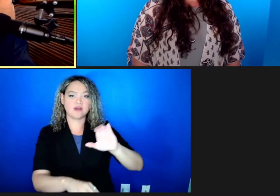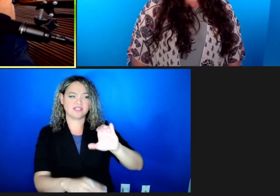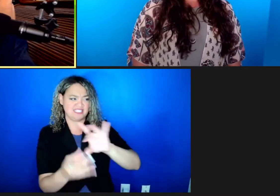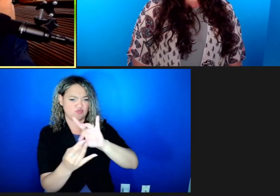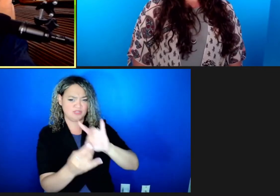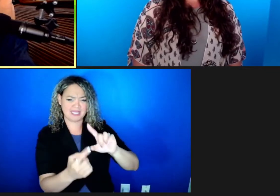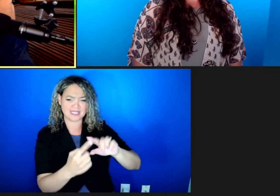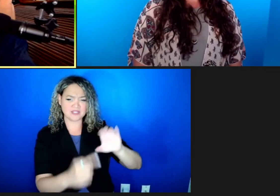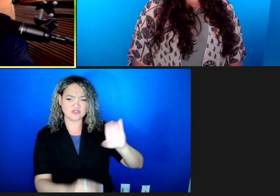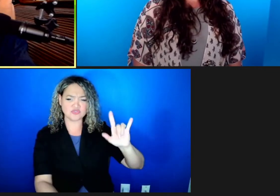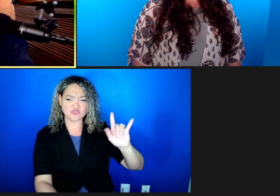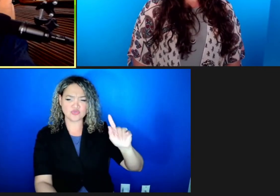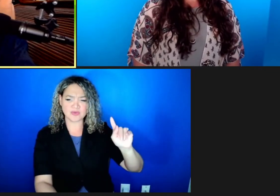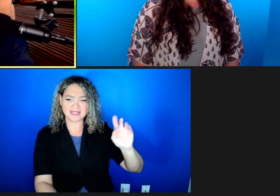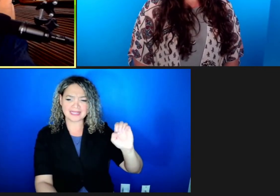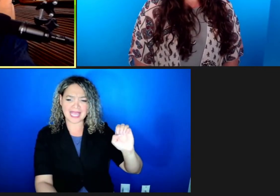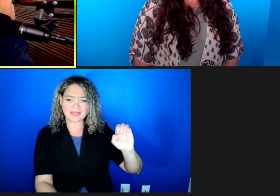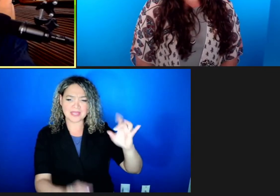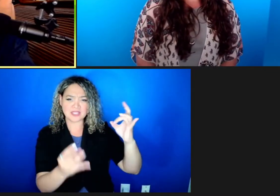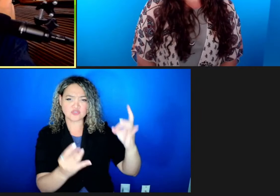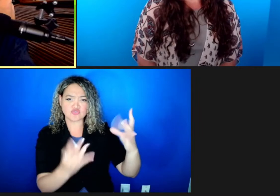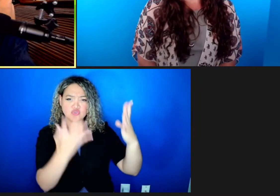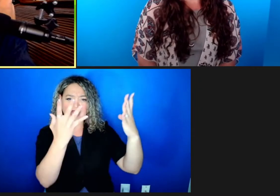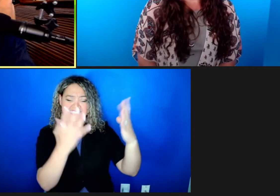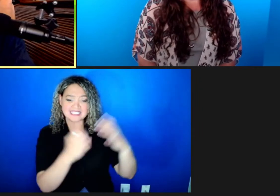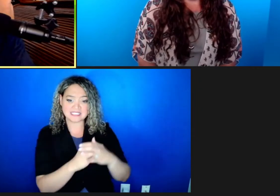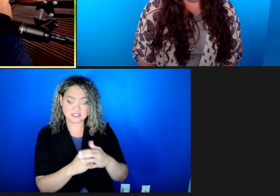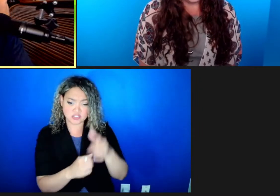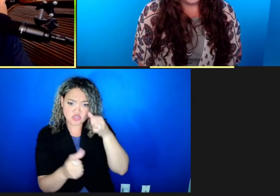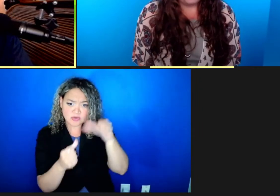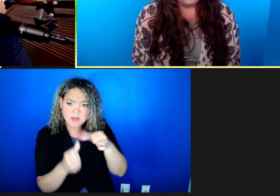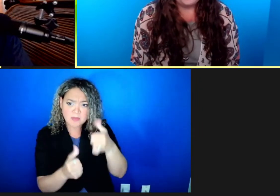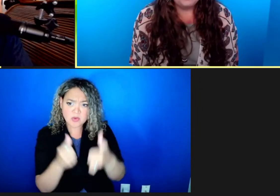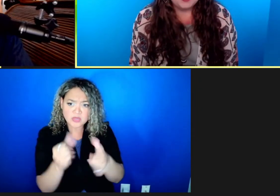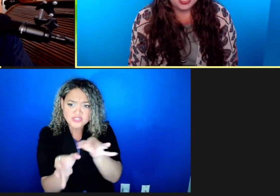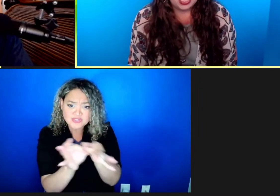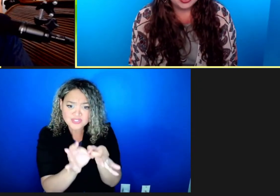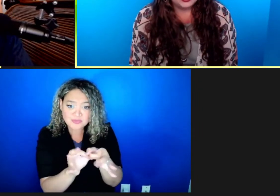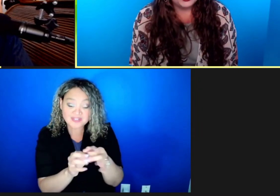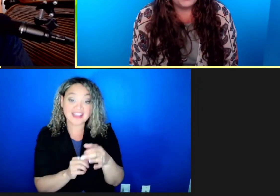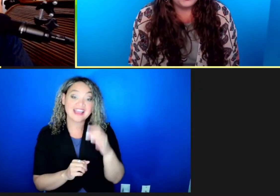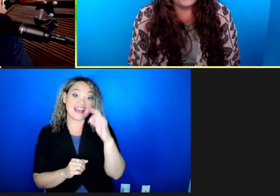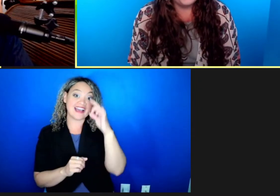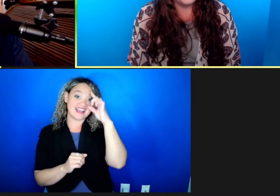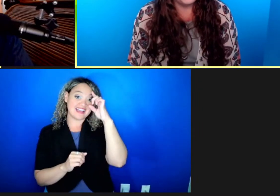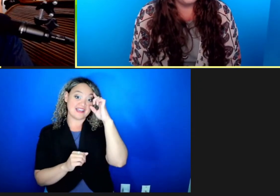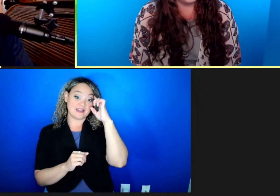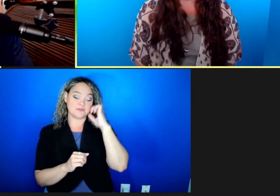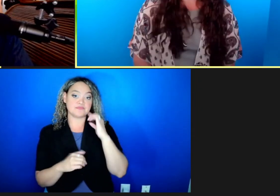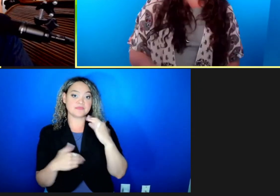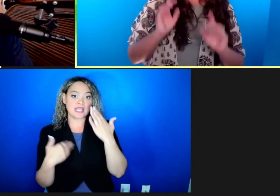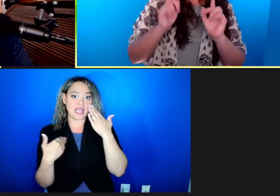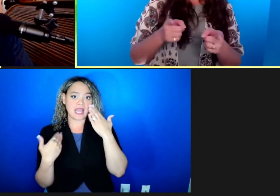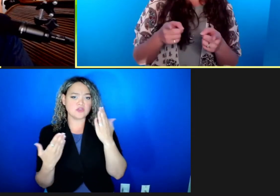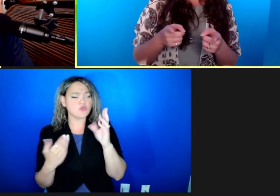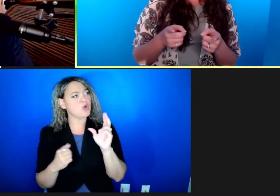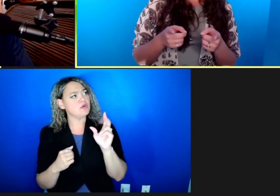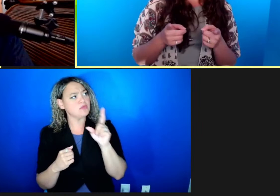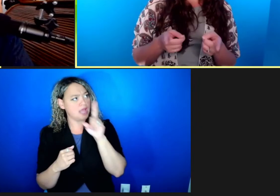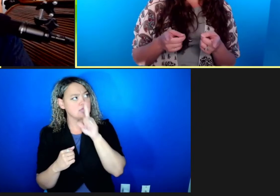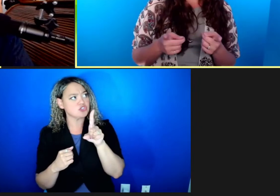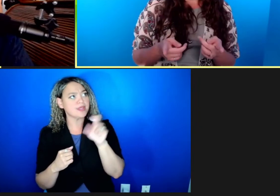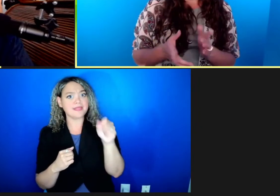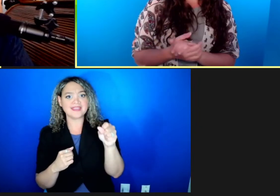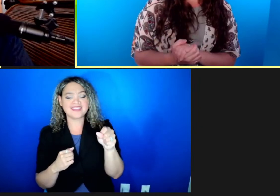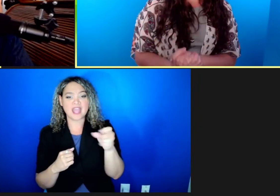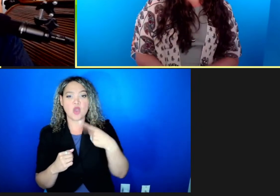Kira? I can't remember. Do you remember, Kara? I think I will be. I don't know for sure if that. No, actually, I think so. I